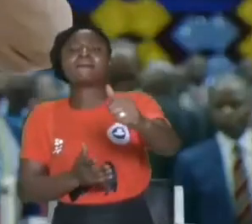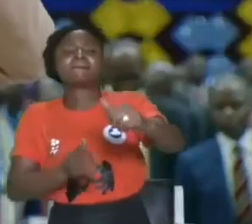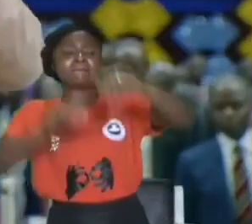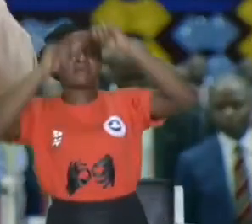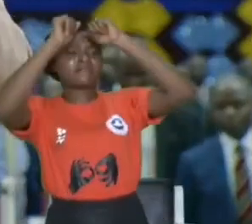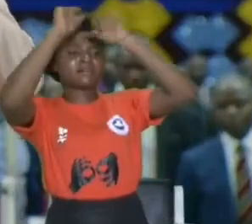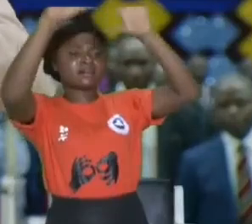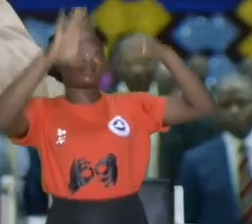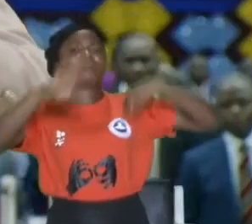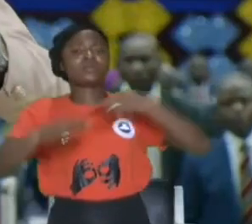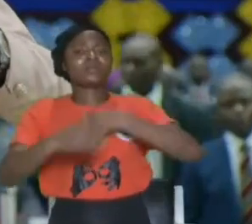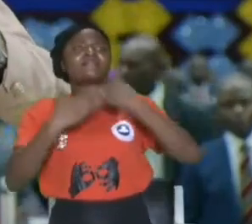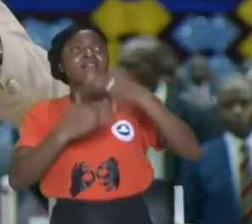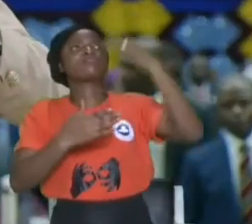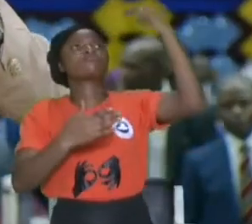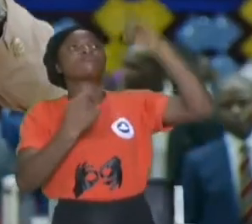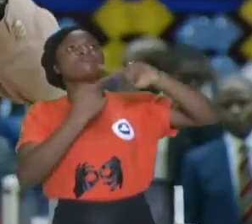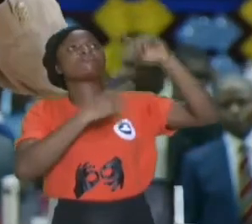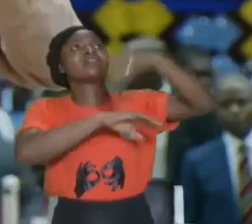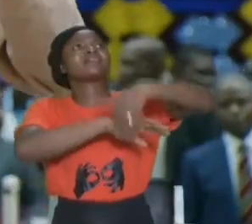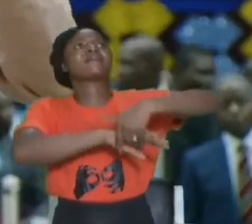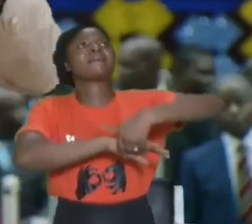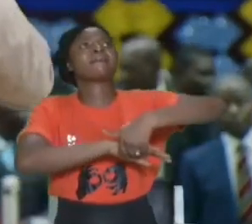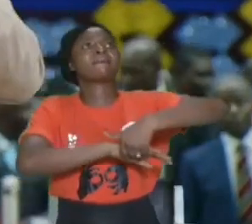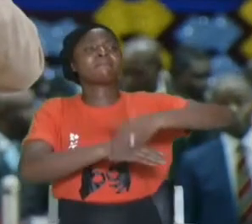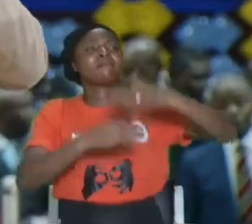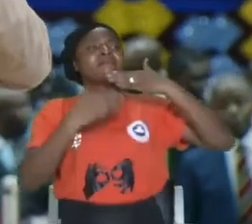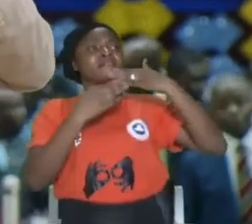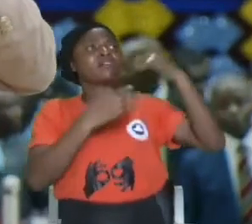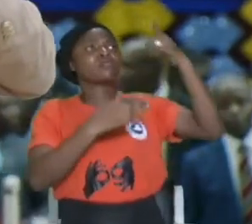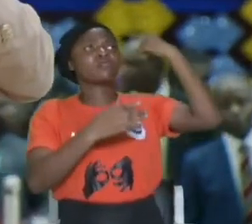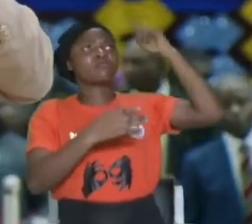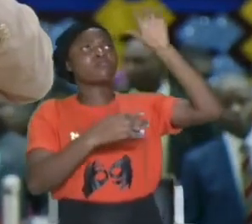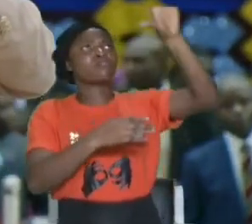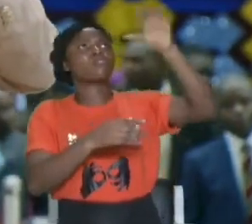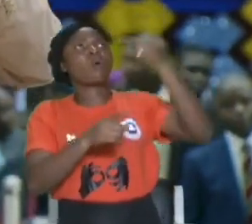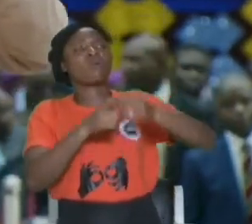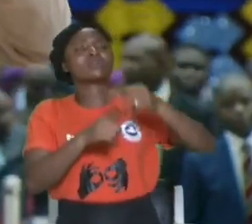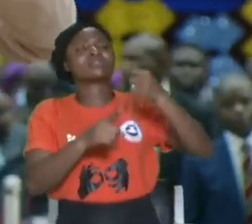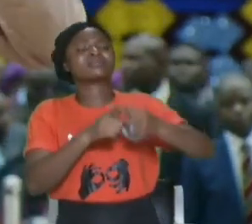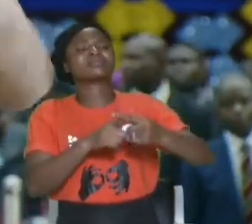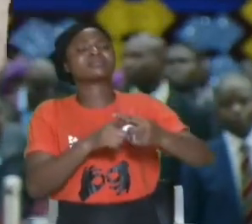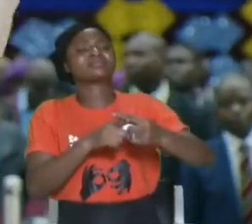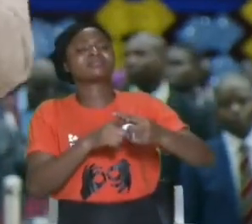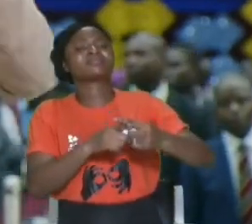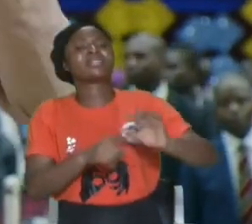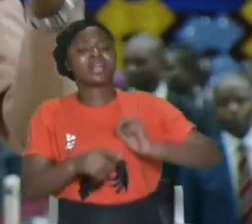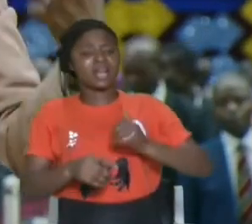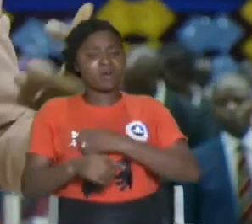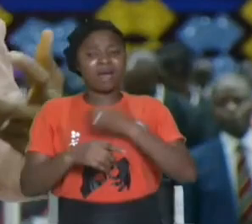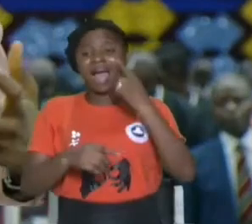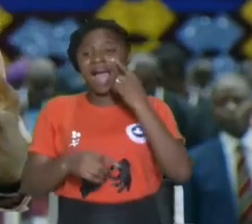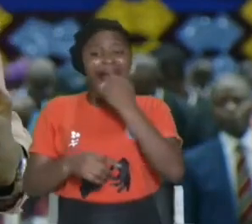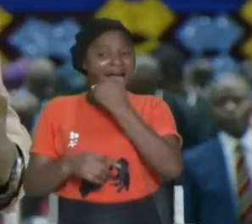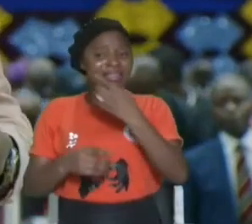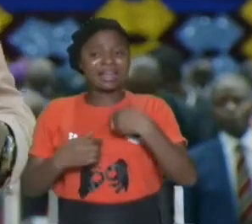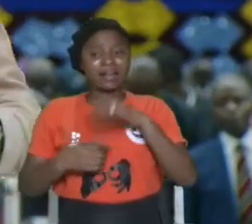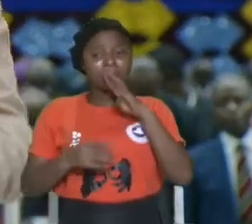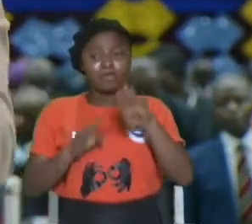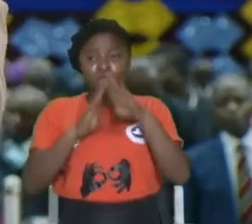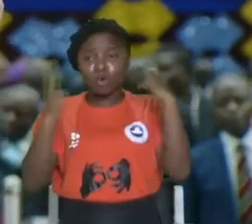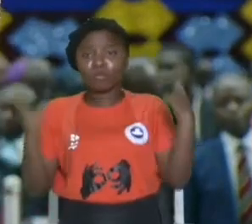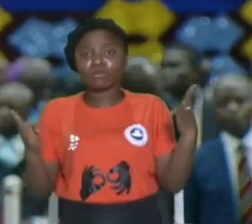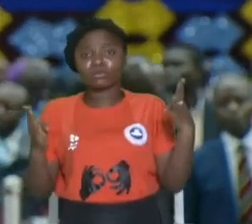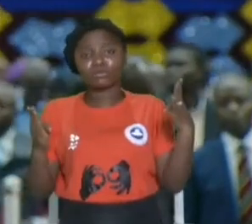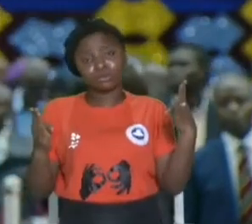Father, we thank you tonight. Thank you for your word. Our eyes have been opened